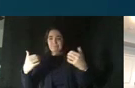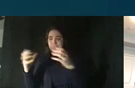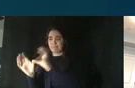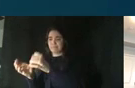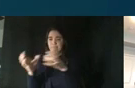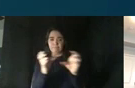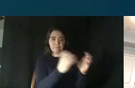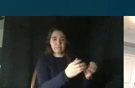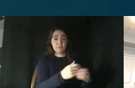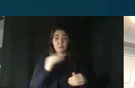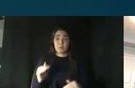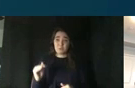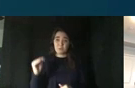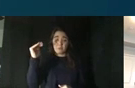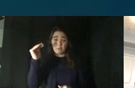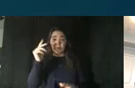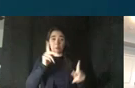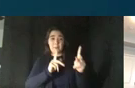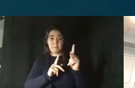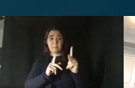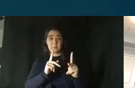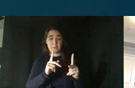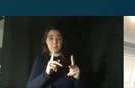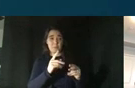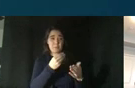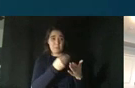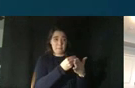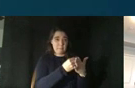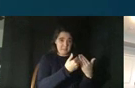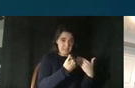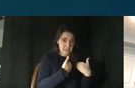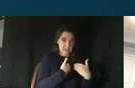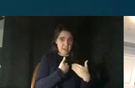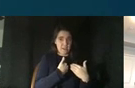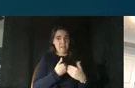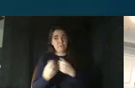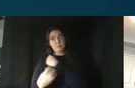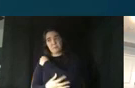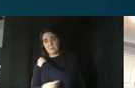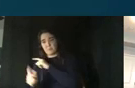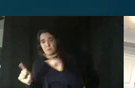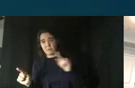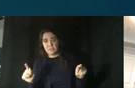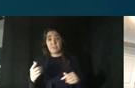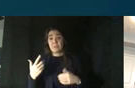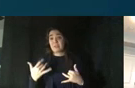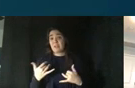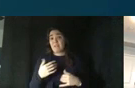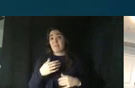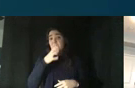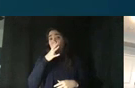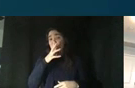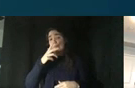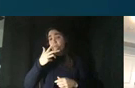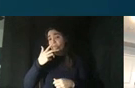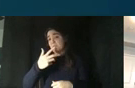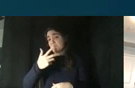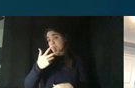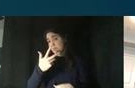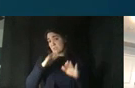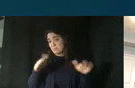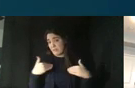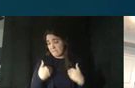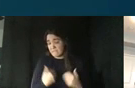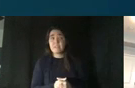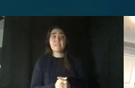people born here with more money. As of right now, I'm a mother of three, and I show my kids to love everyone without looking at color,